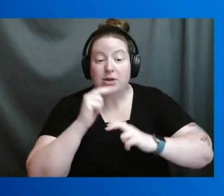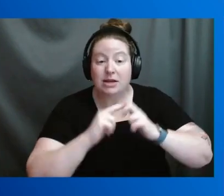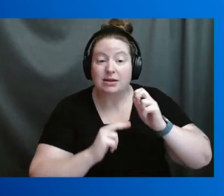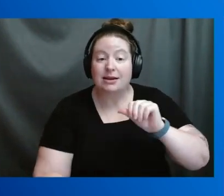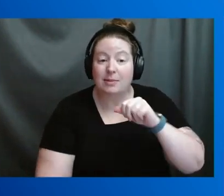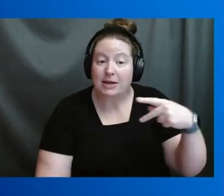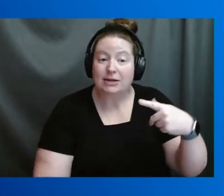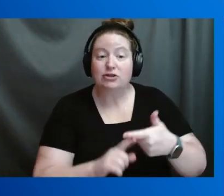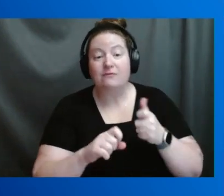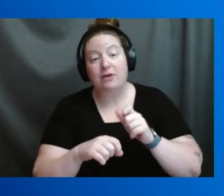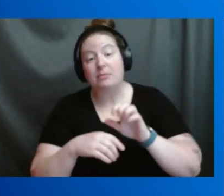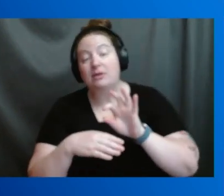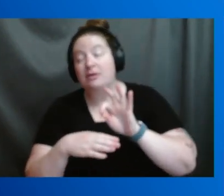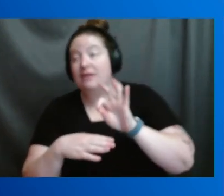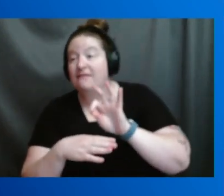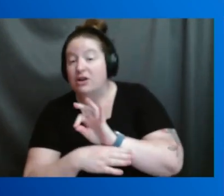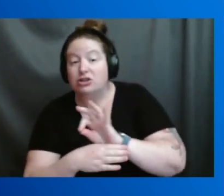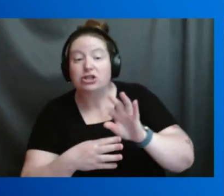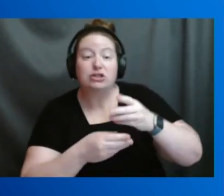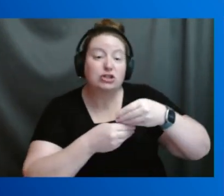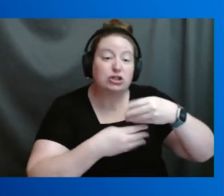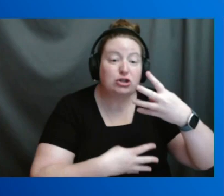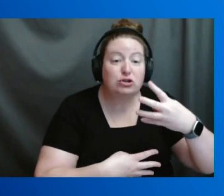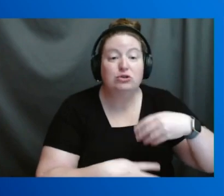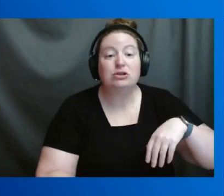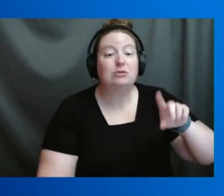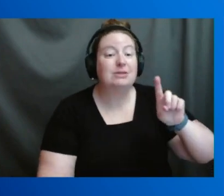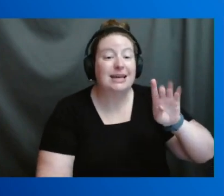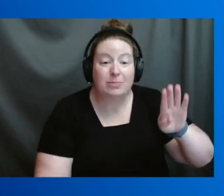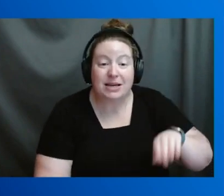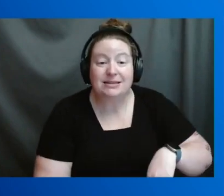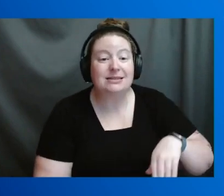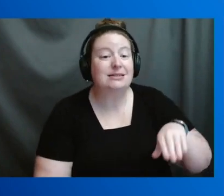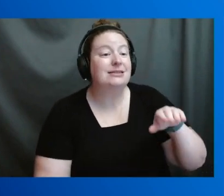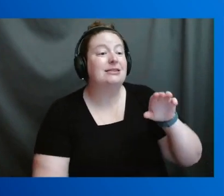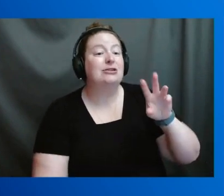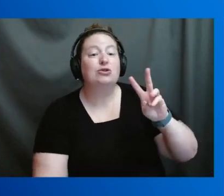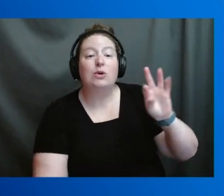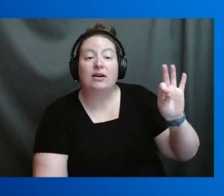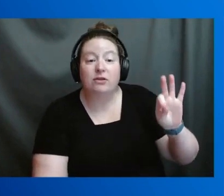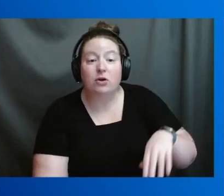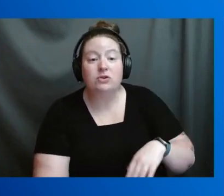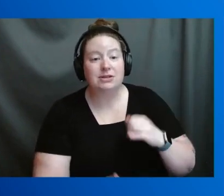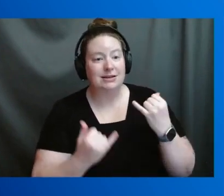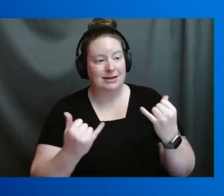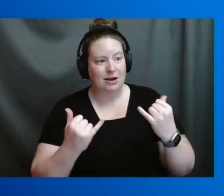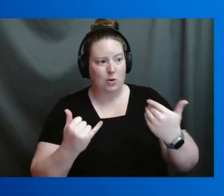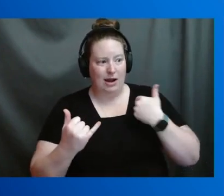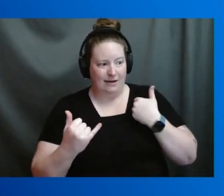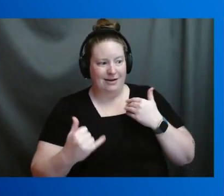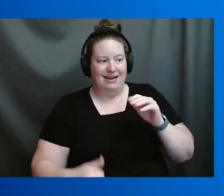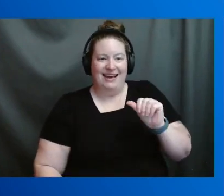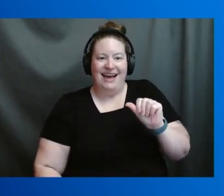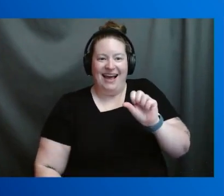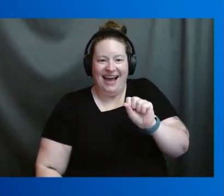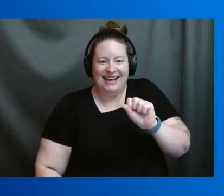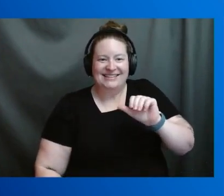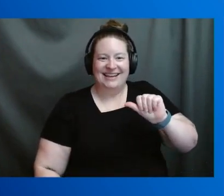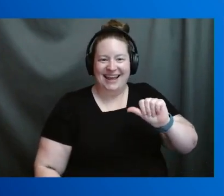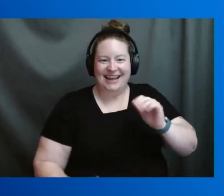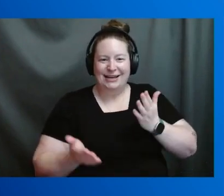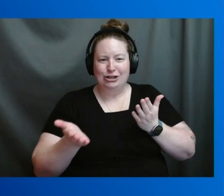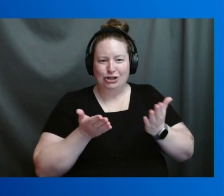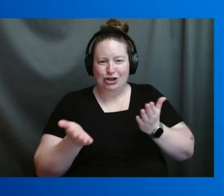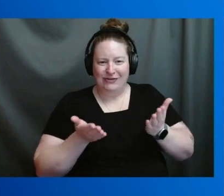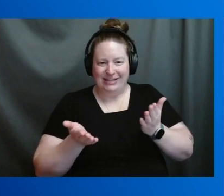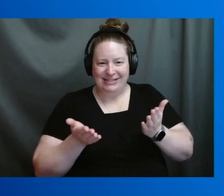to queues to databases to workflows, have come out with sort of this as a service concept where all the aspects are managed on your behalf.